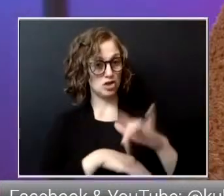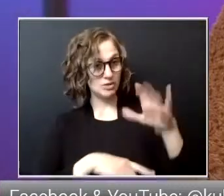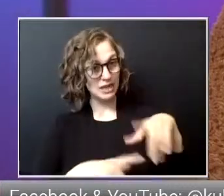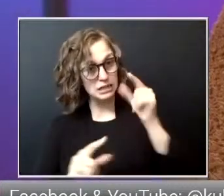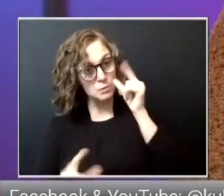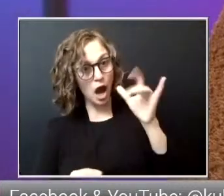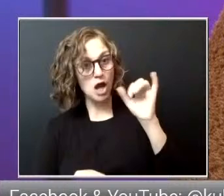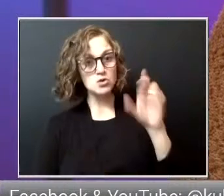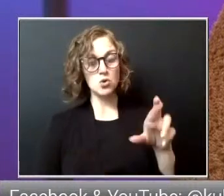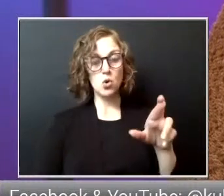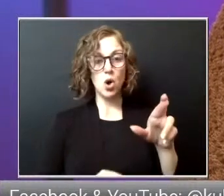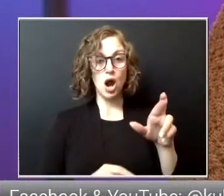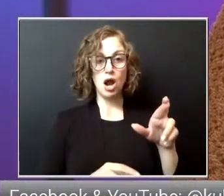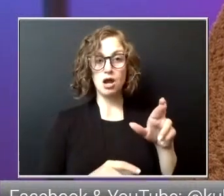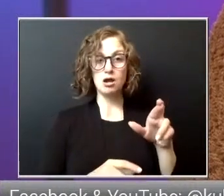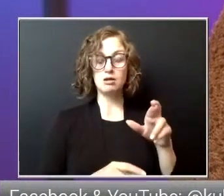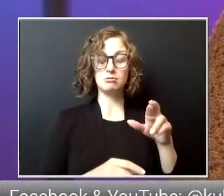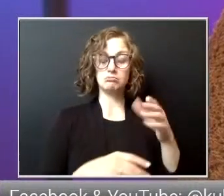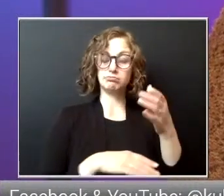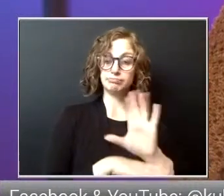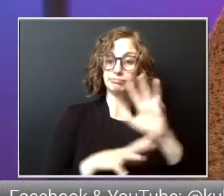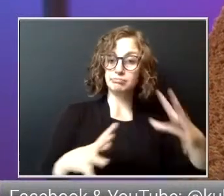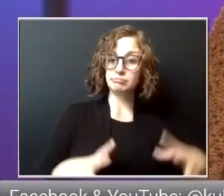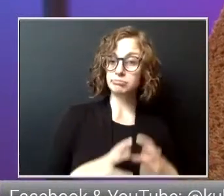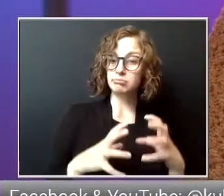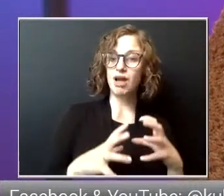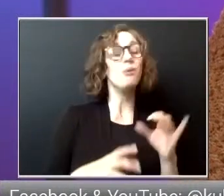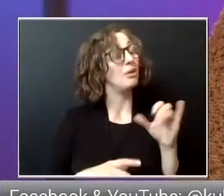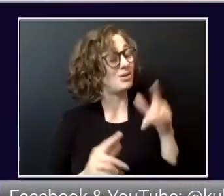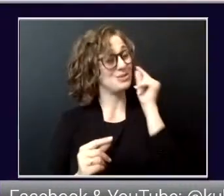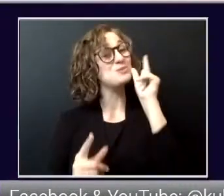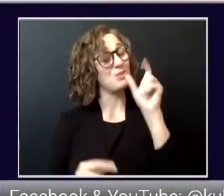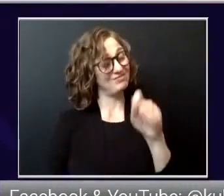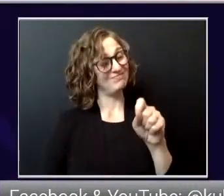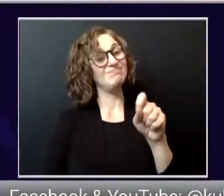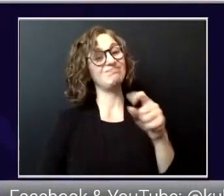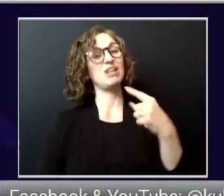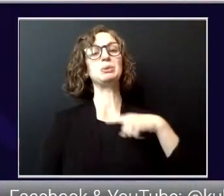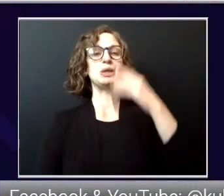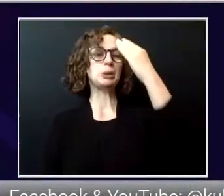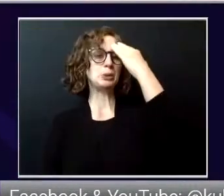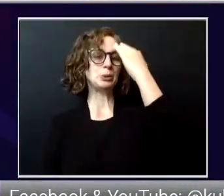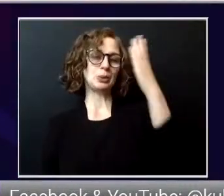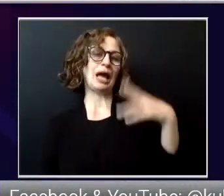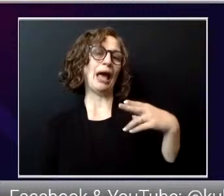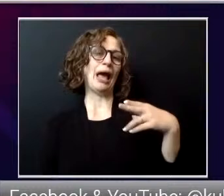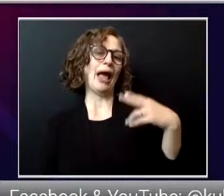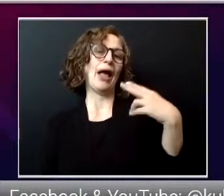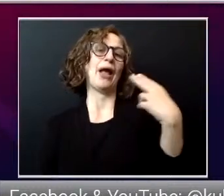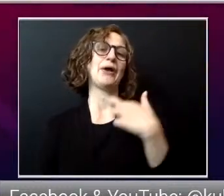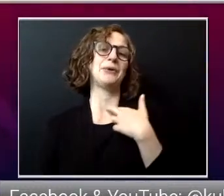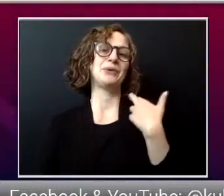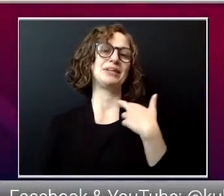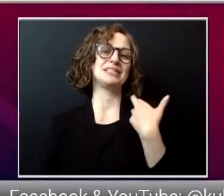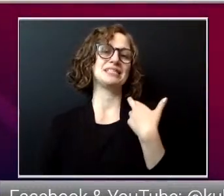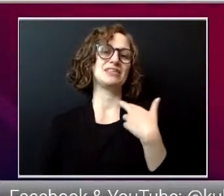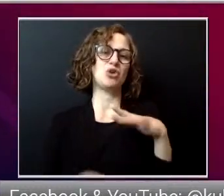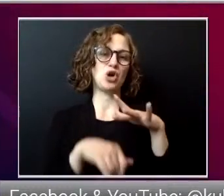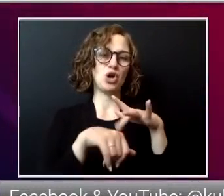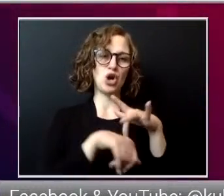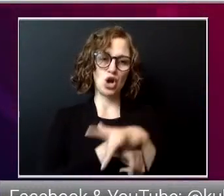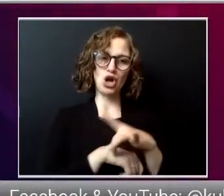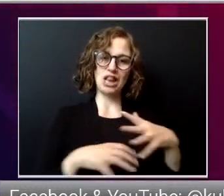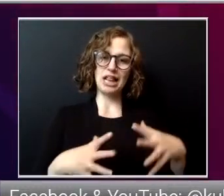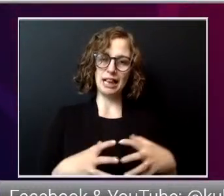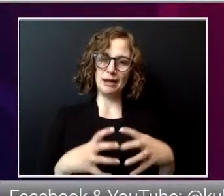a surprise. Oh, we wow. knew kind of that maybe we were at a higher risk for early labor, preterm labor,